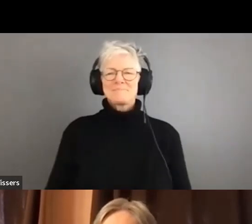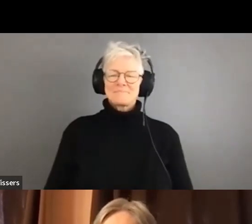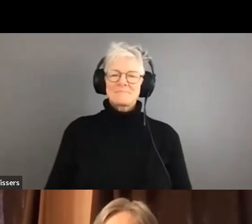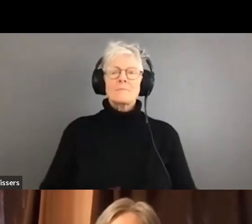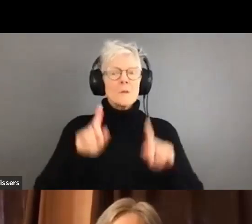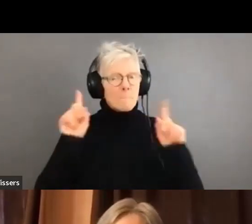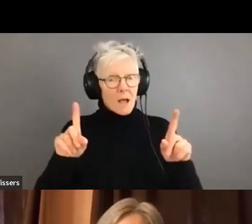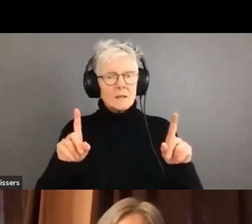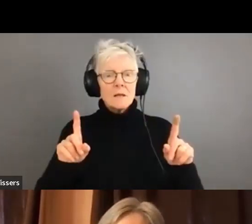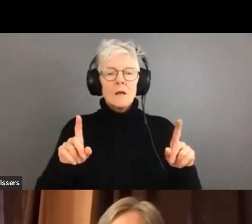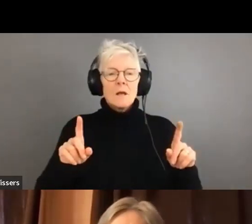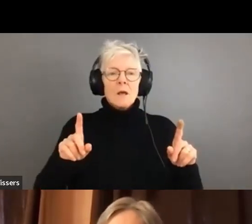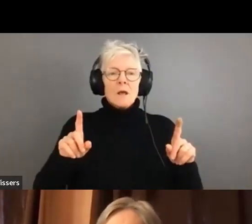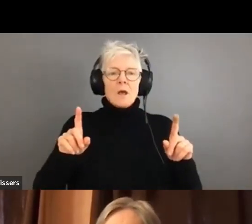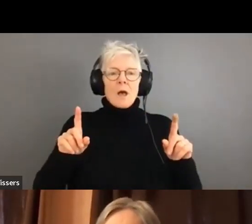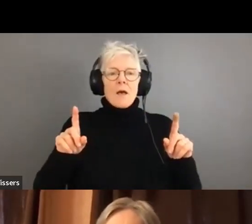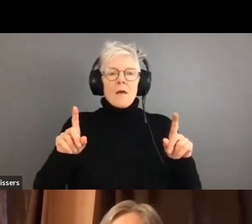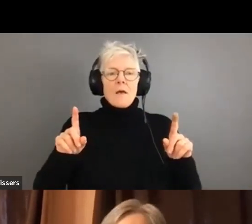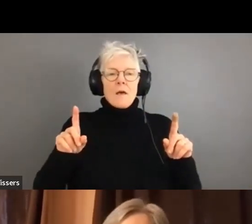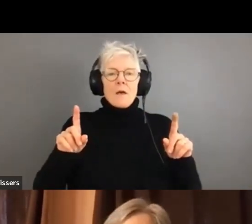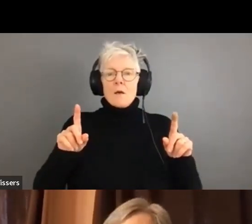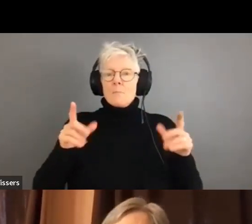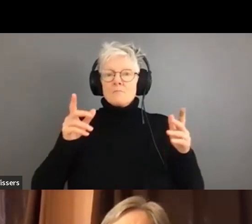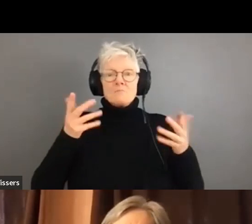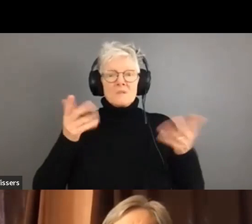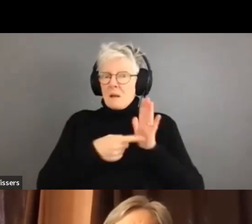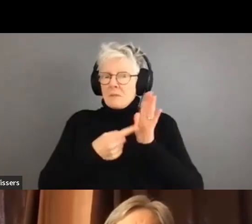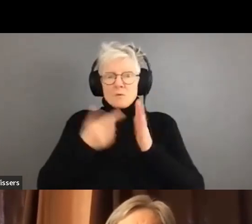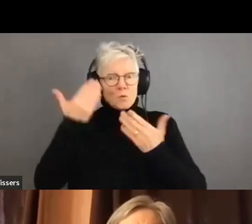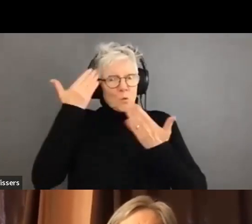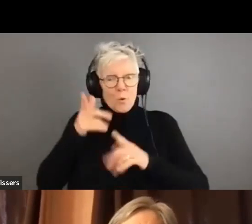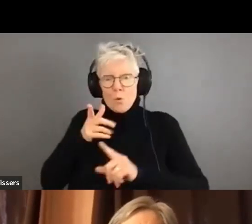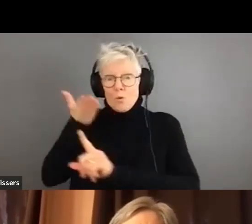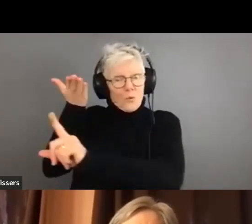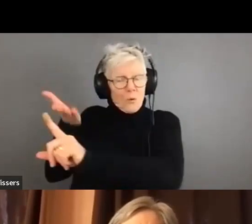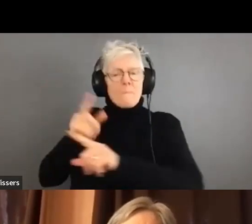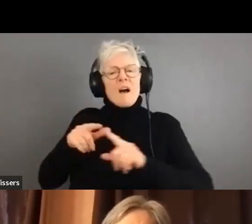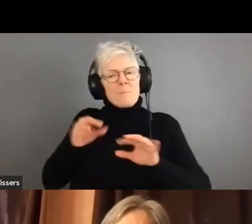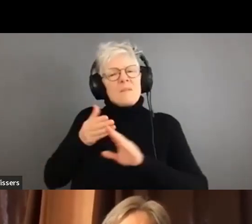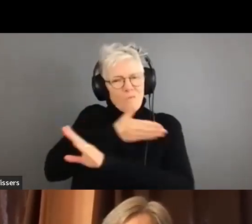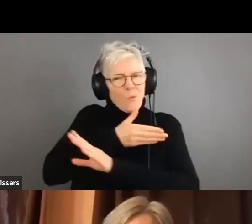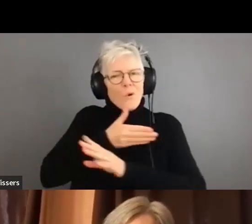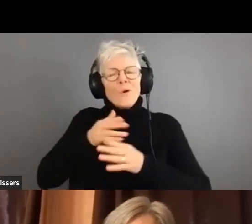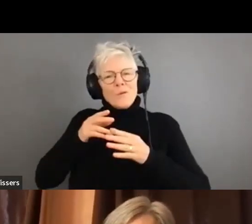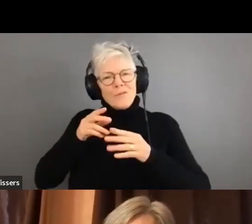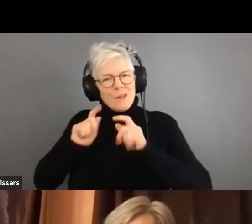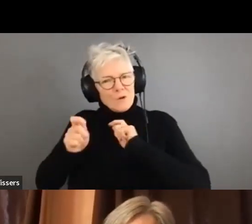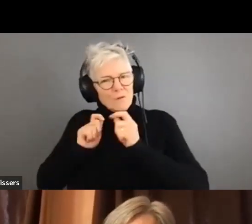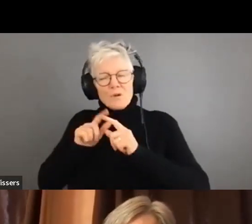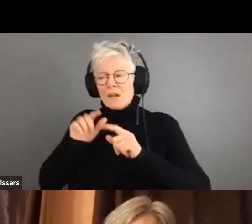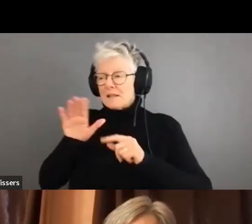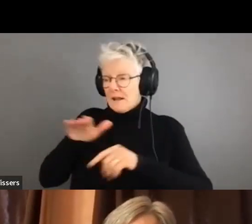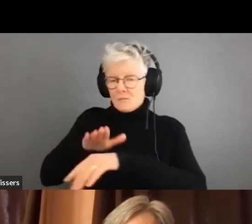But again, you don't know people all the time. But again, if you have that pre-conversation, you may want to say, if you have a pre-conversation,